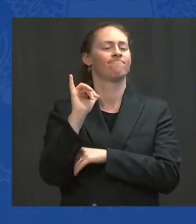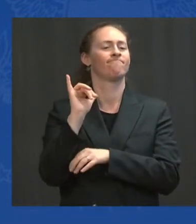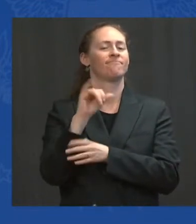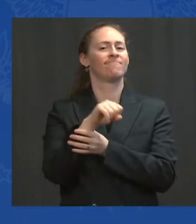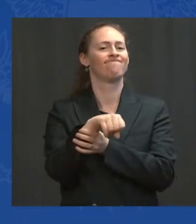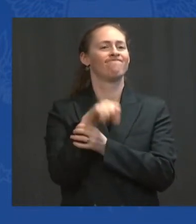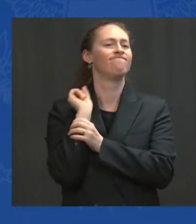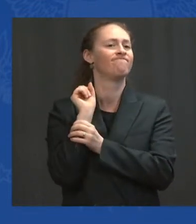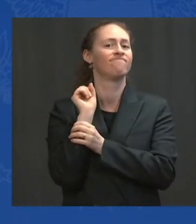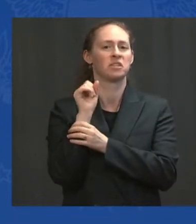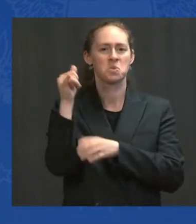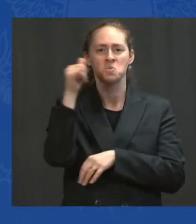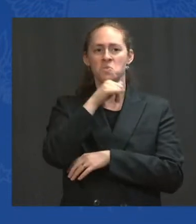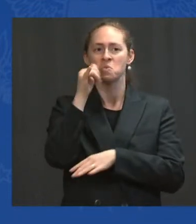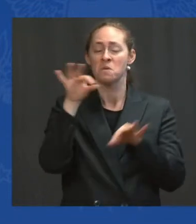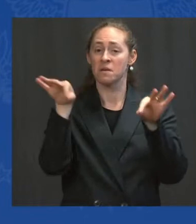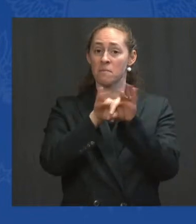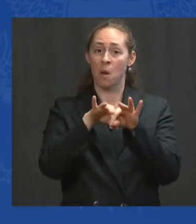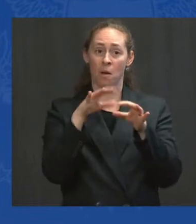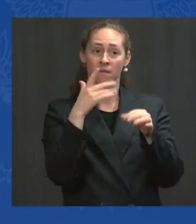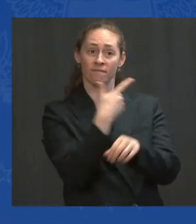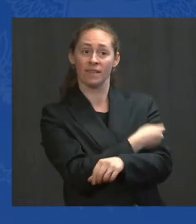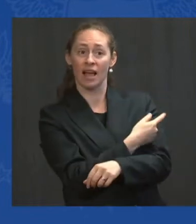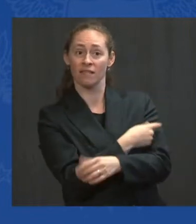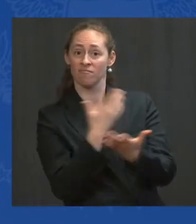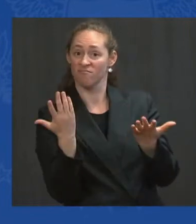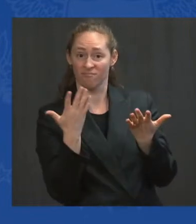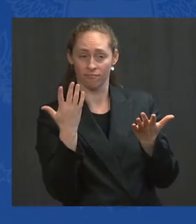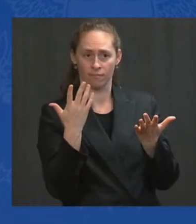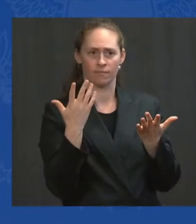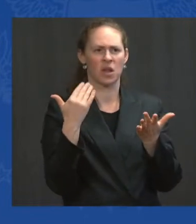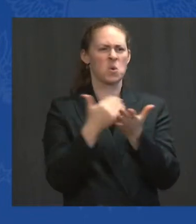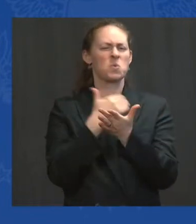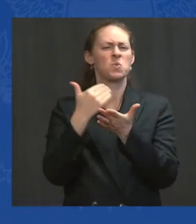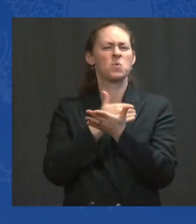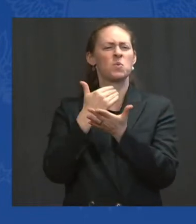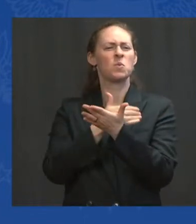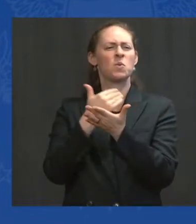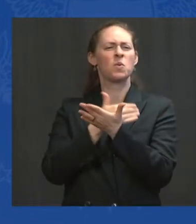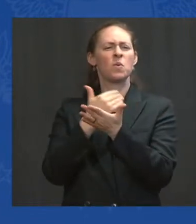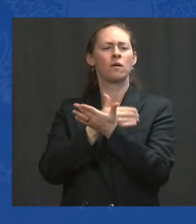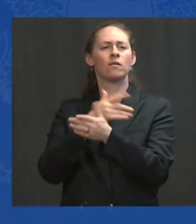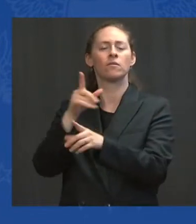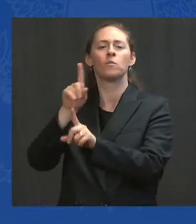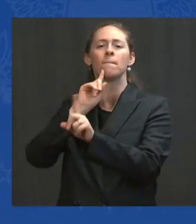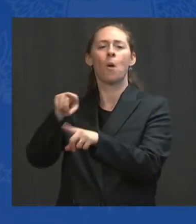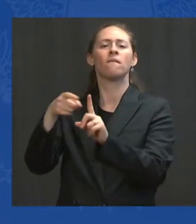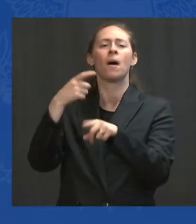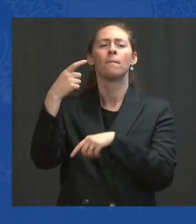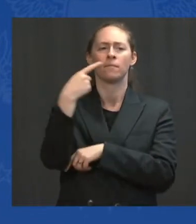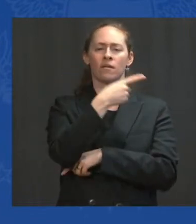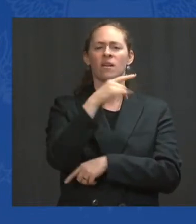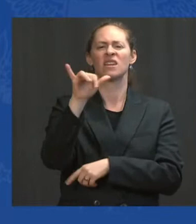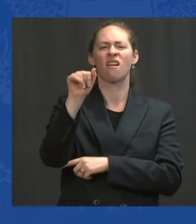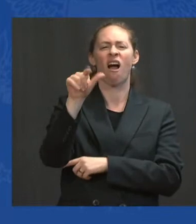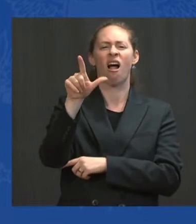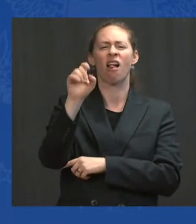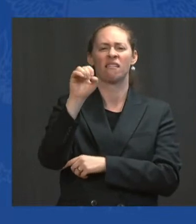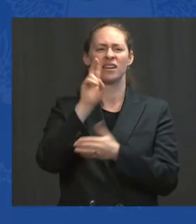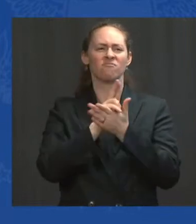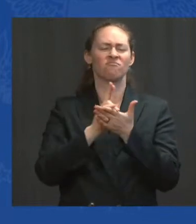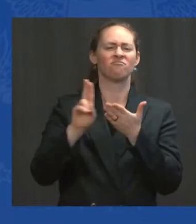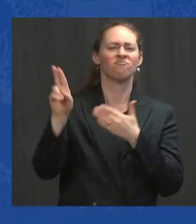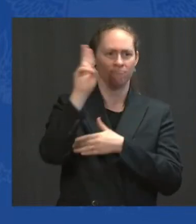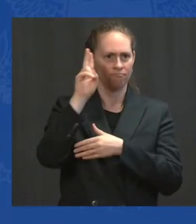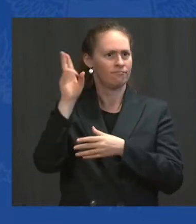vaccination effort from a new report by experts from the Yale School of Public Health. The study states